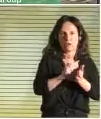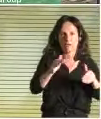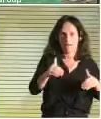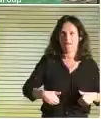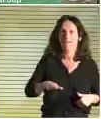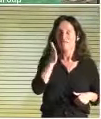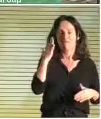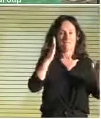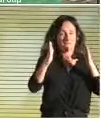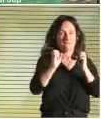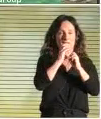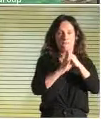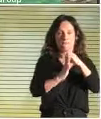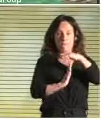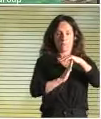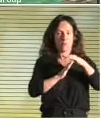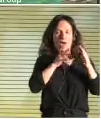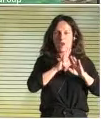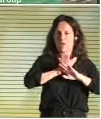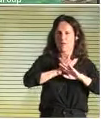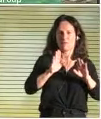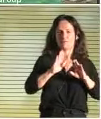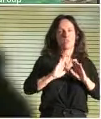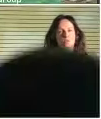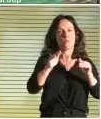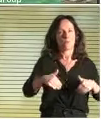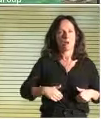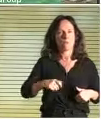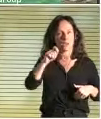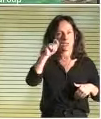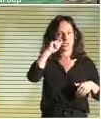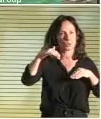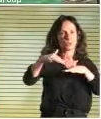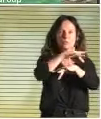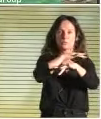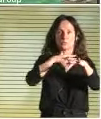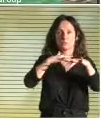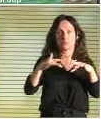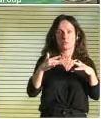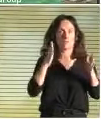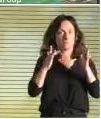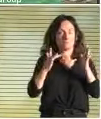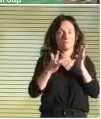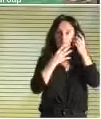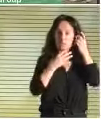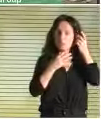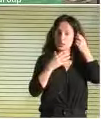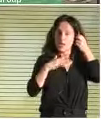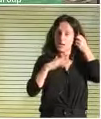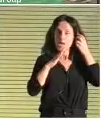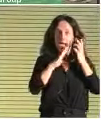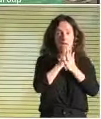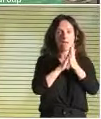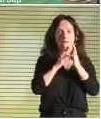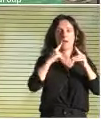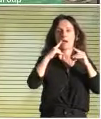talk more about sustainable transformation. We have started all before, but now I think it's the time really to change and to